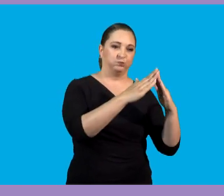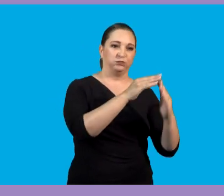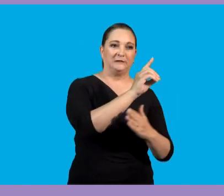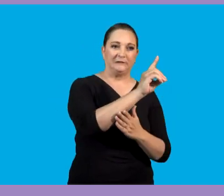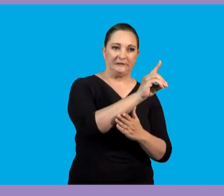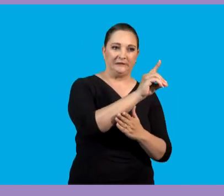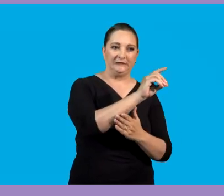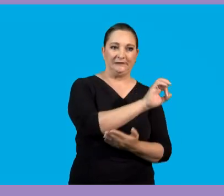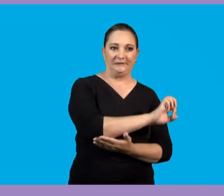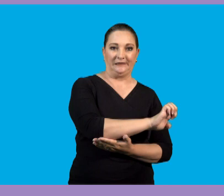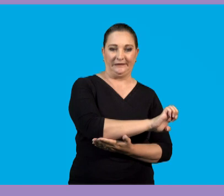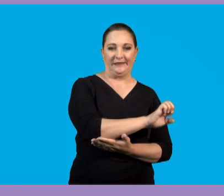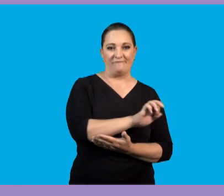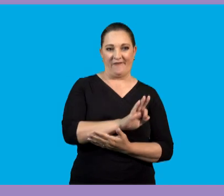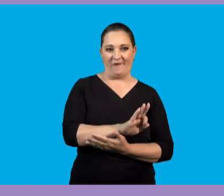triangle DEF